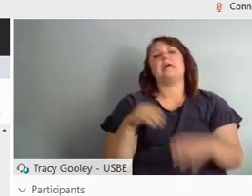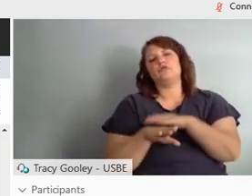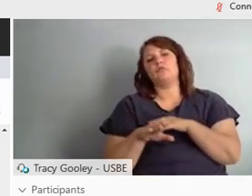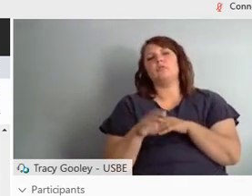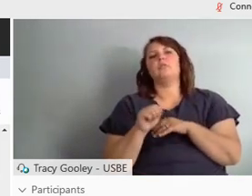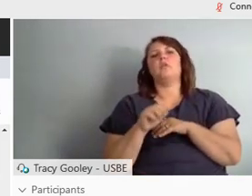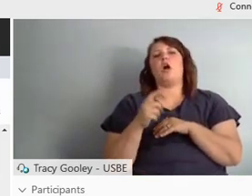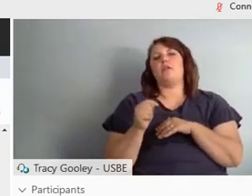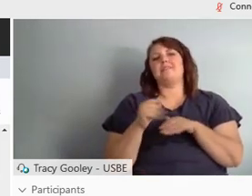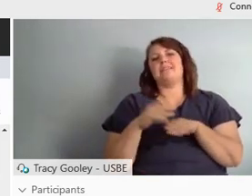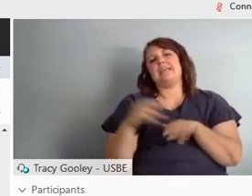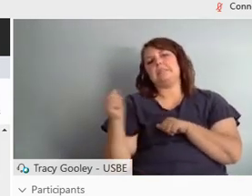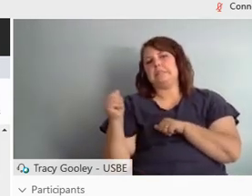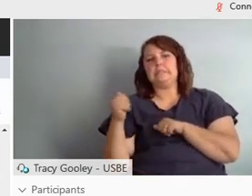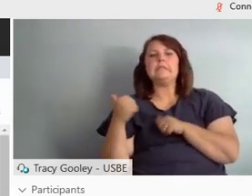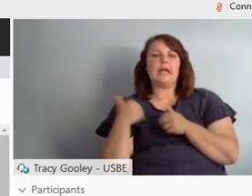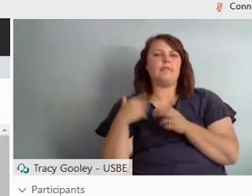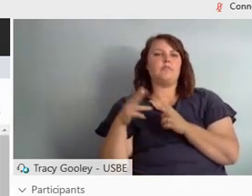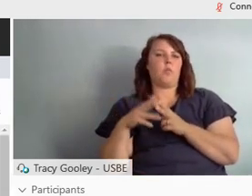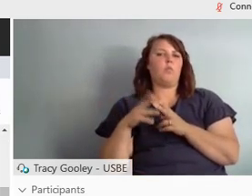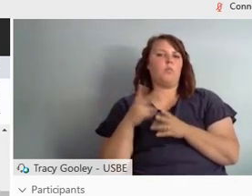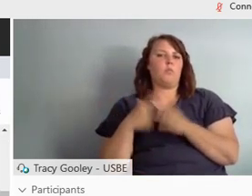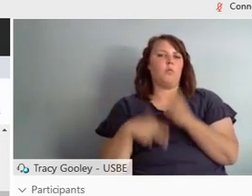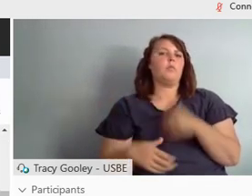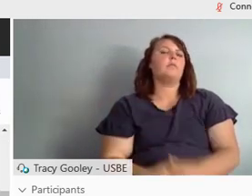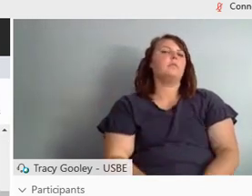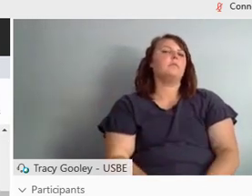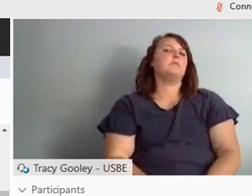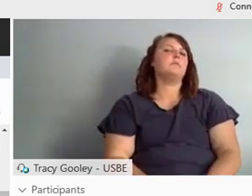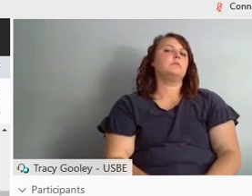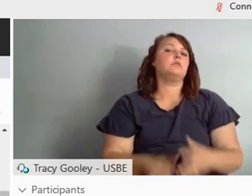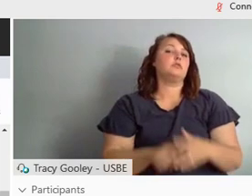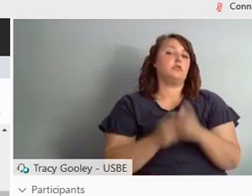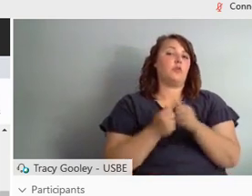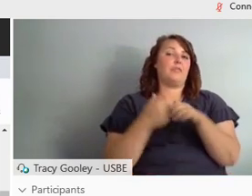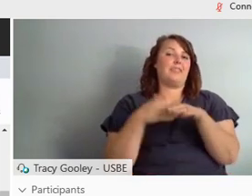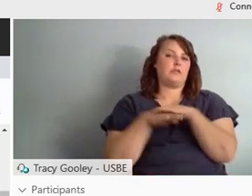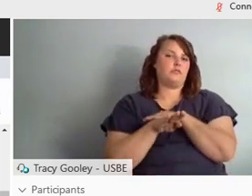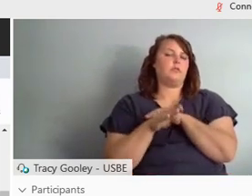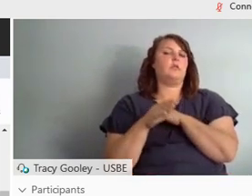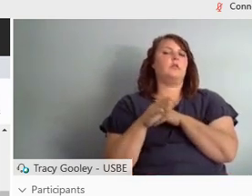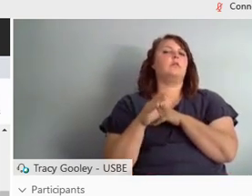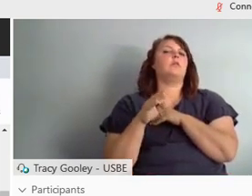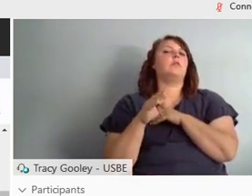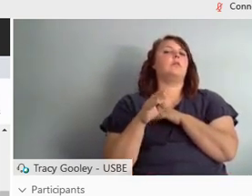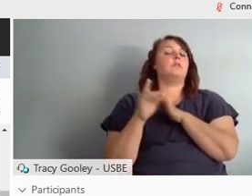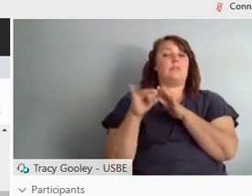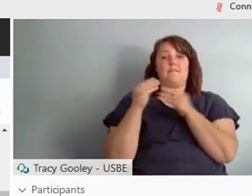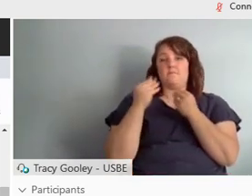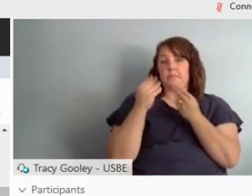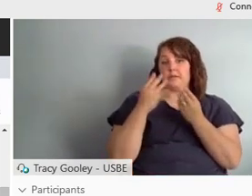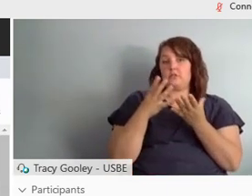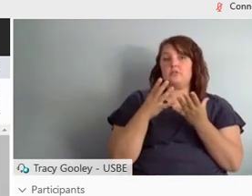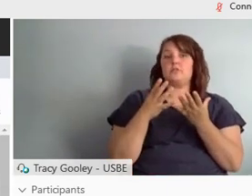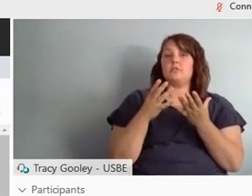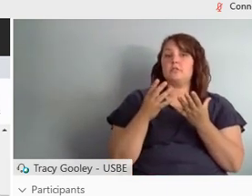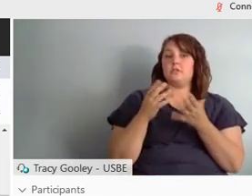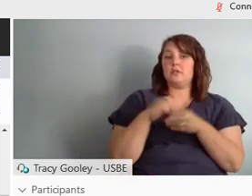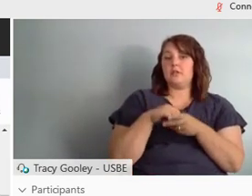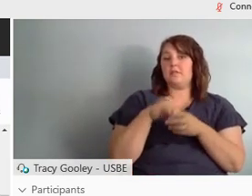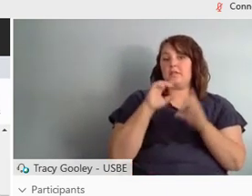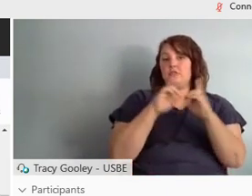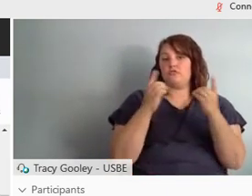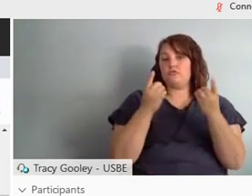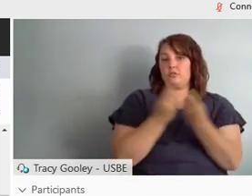and alt exit. So we're just going to start with the entry. The information in